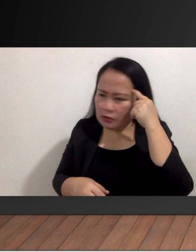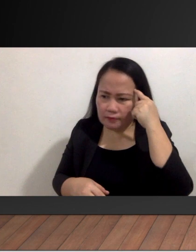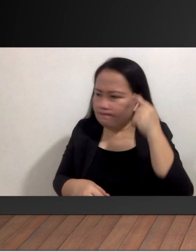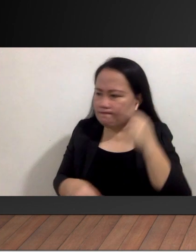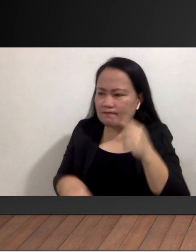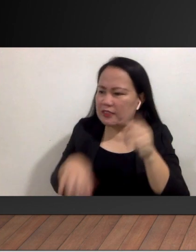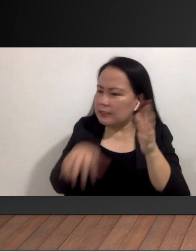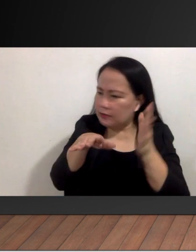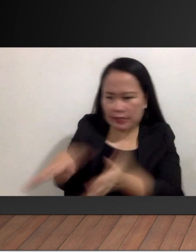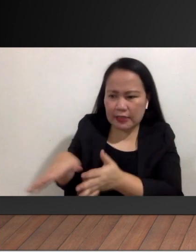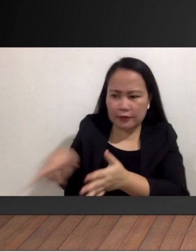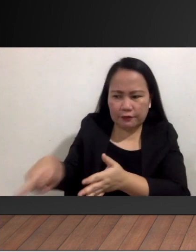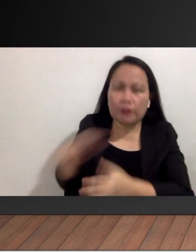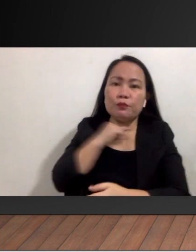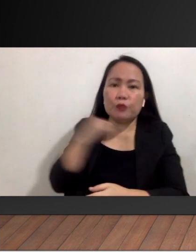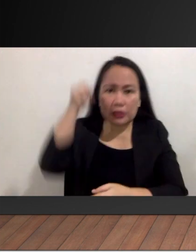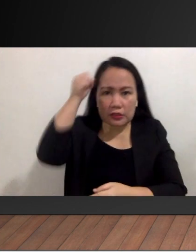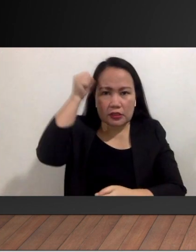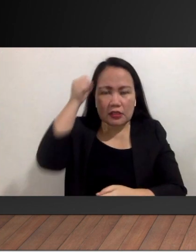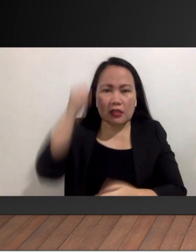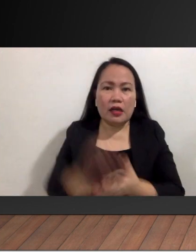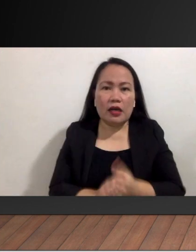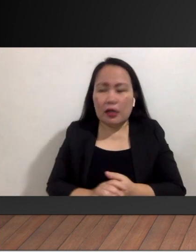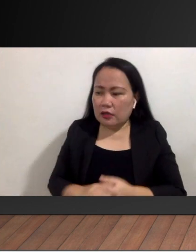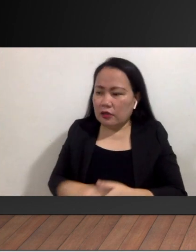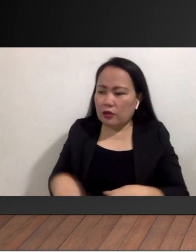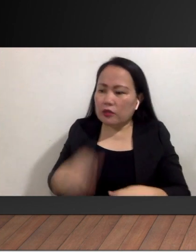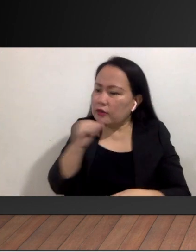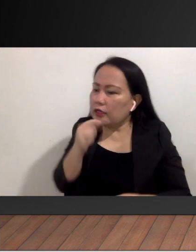the priest in question, even though he had